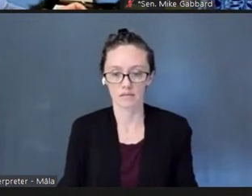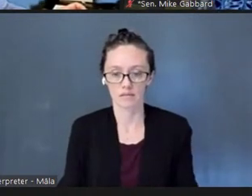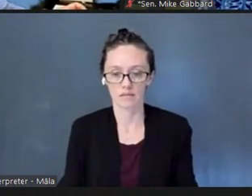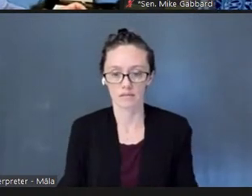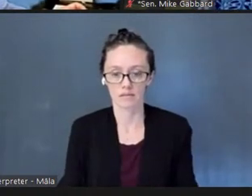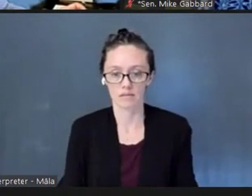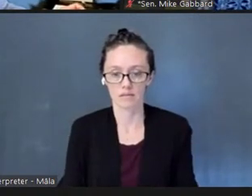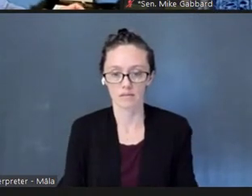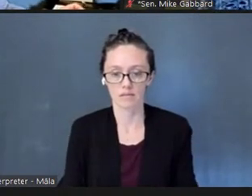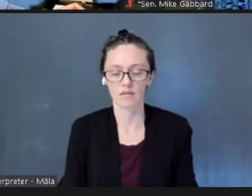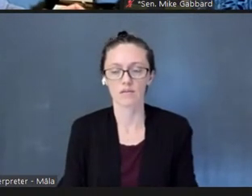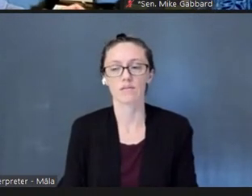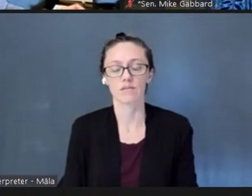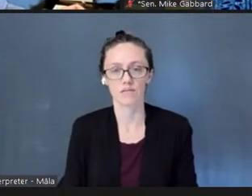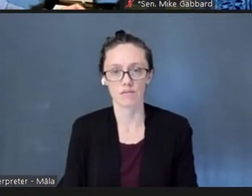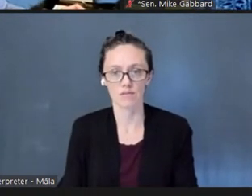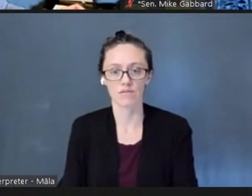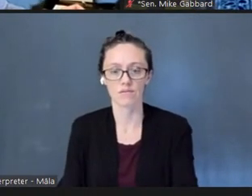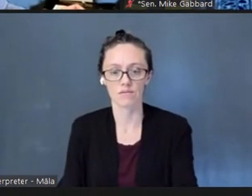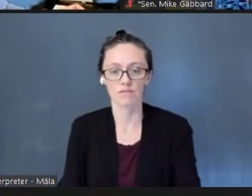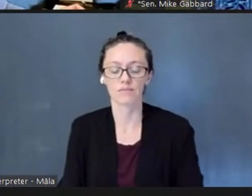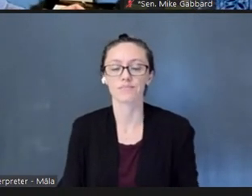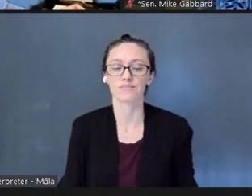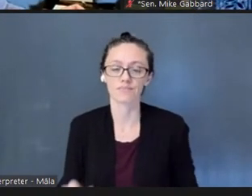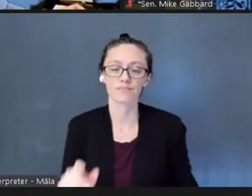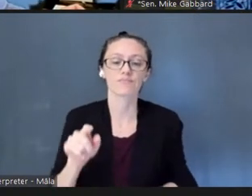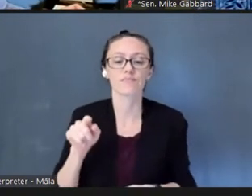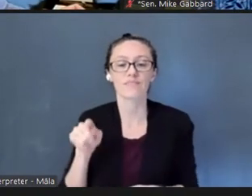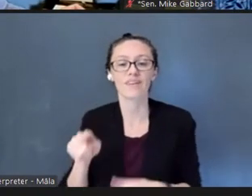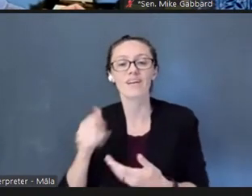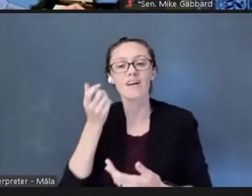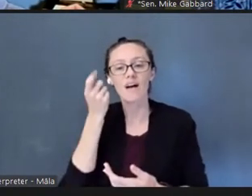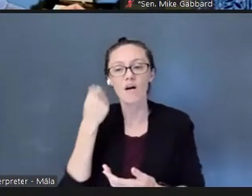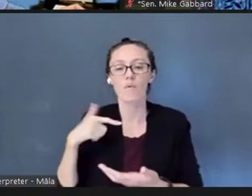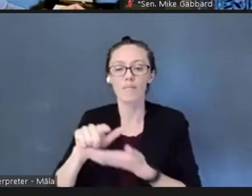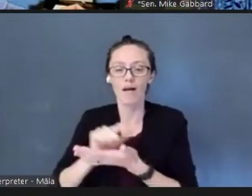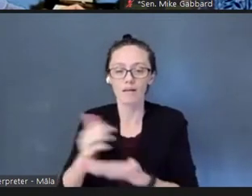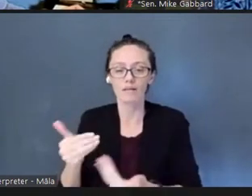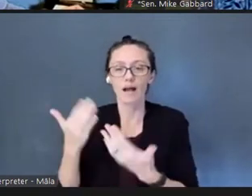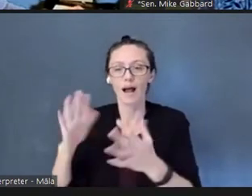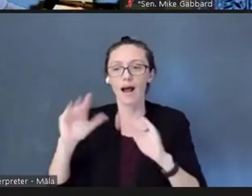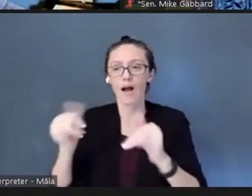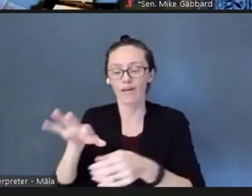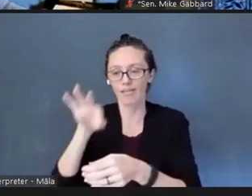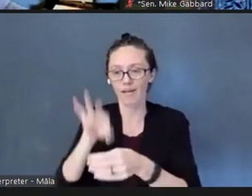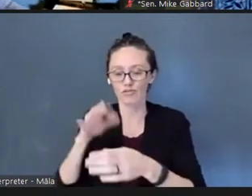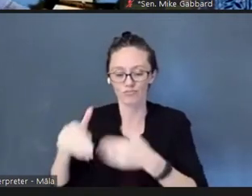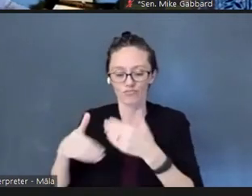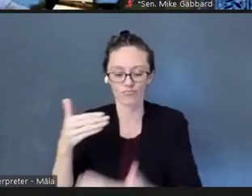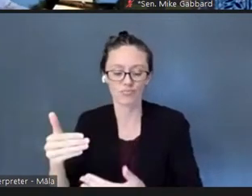of election watchers during elections to include all instances in which ballots are handled, prepared, tabulated, or reviewed.